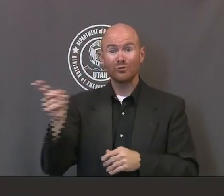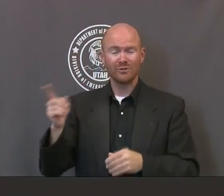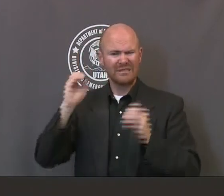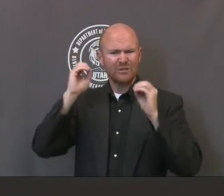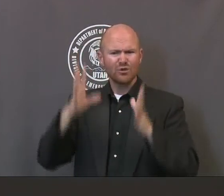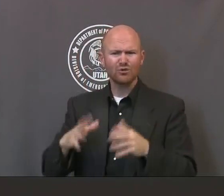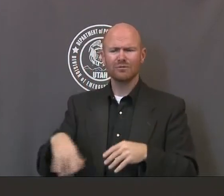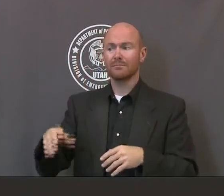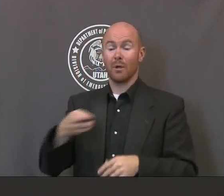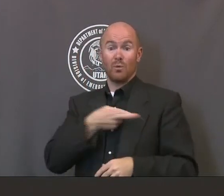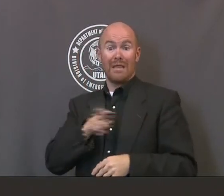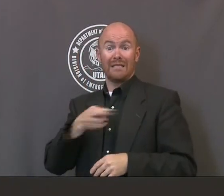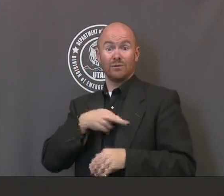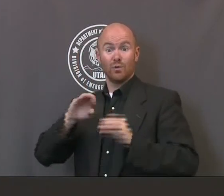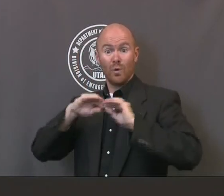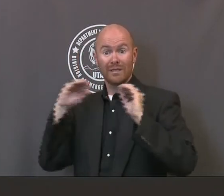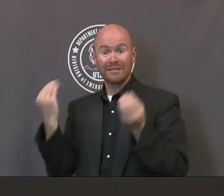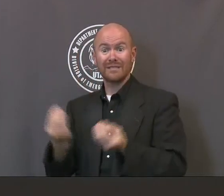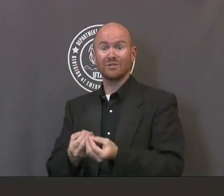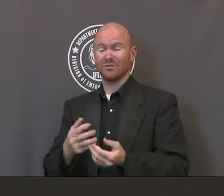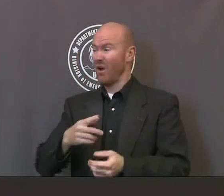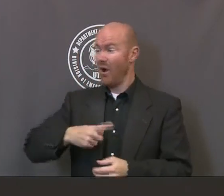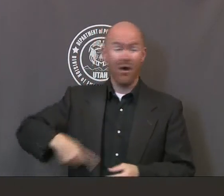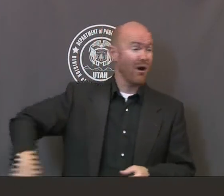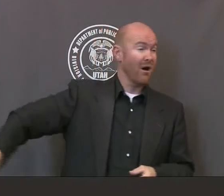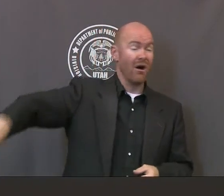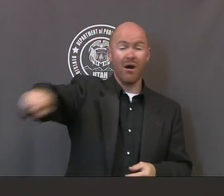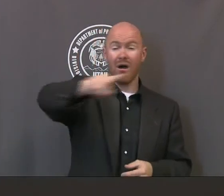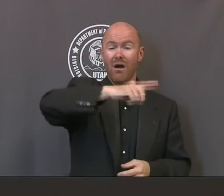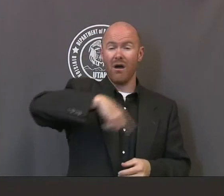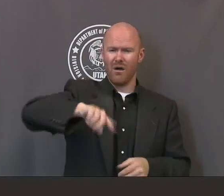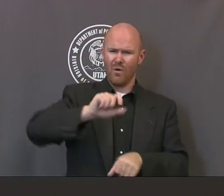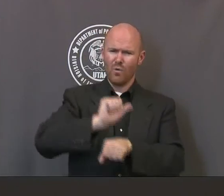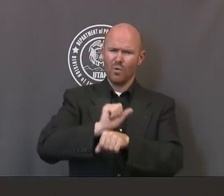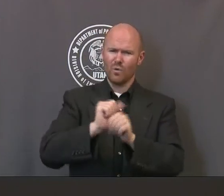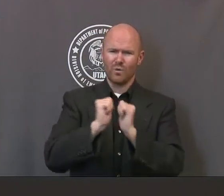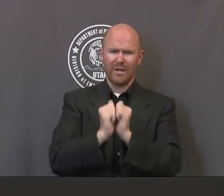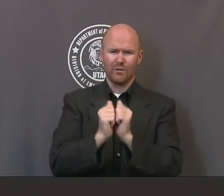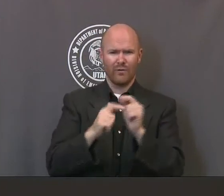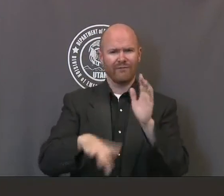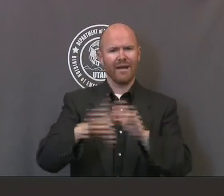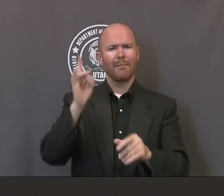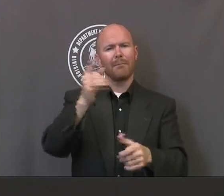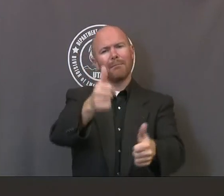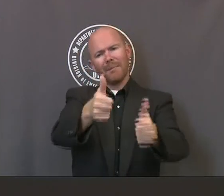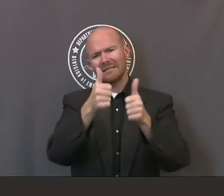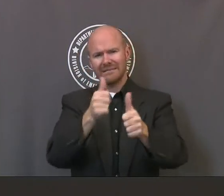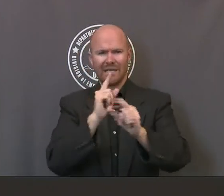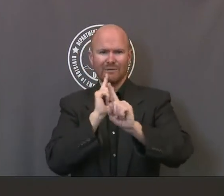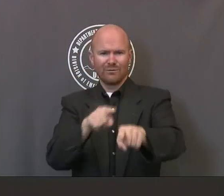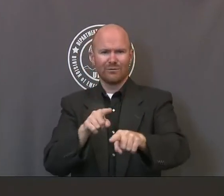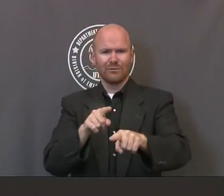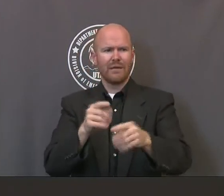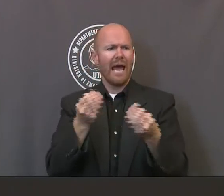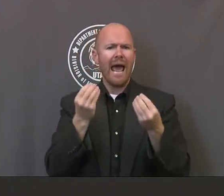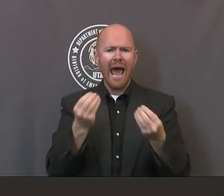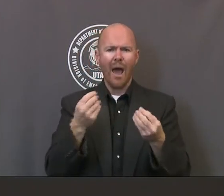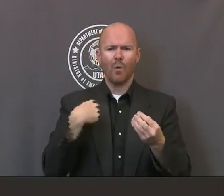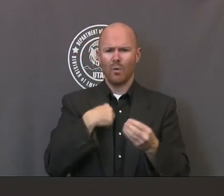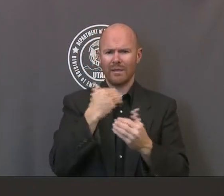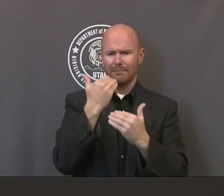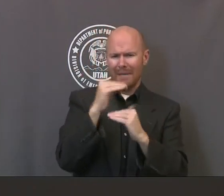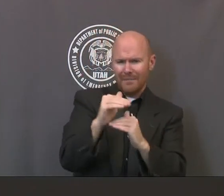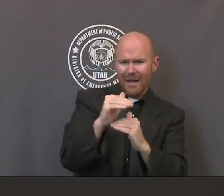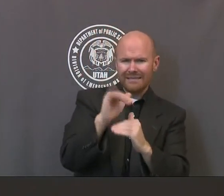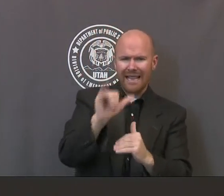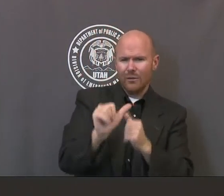our religious organizations, all working together and trying to find what is the best way forward to minimize risk and protect the economy